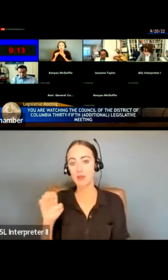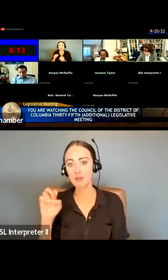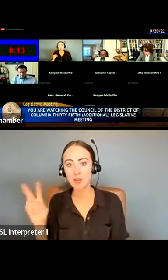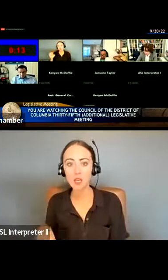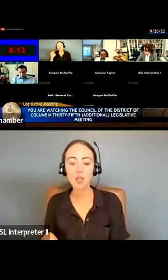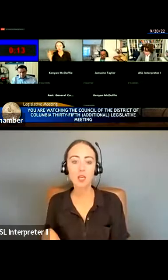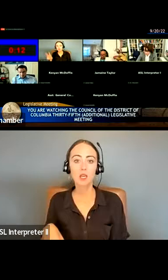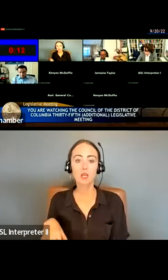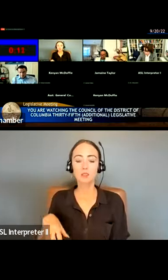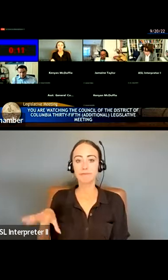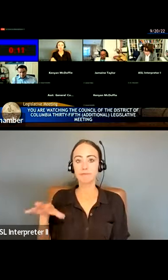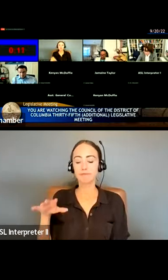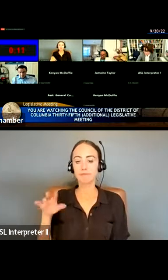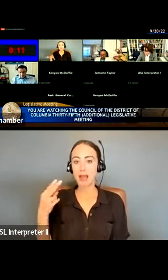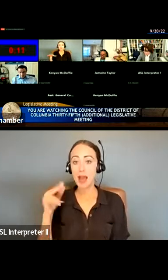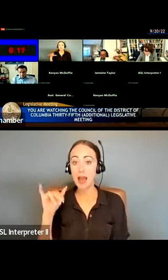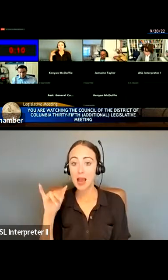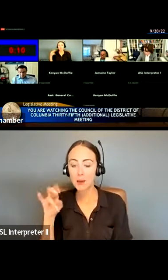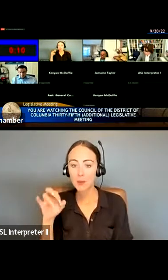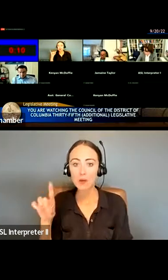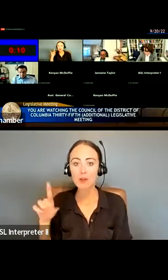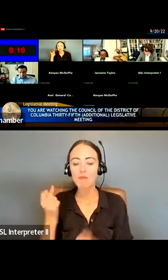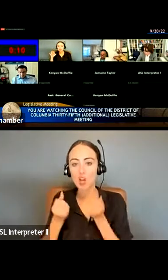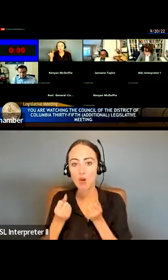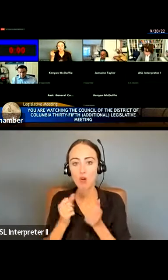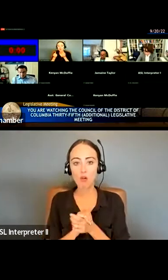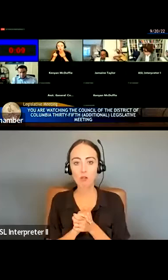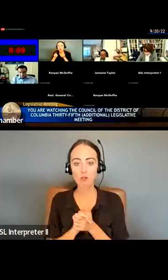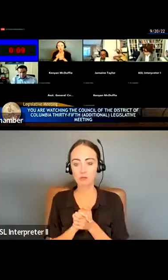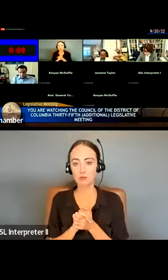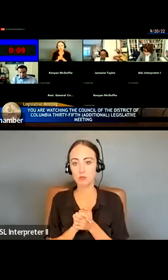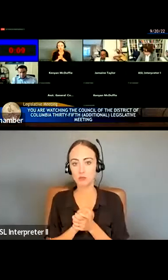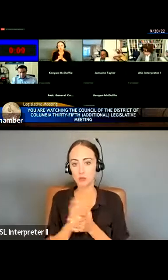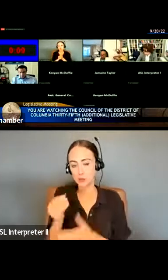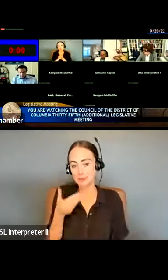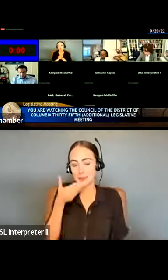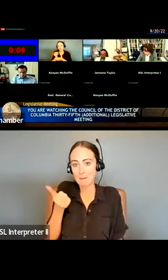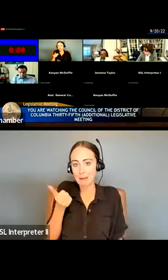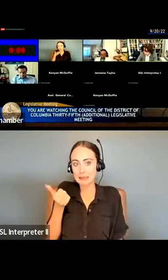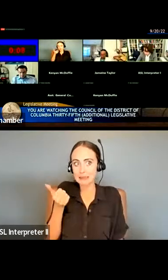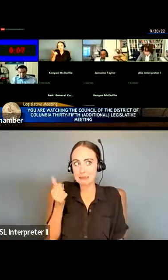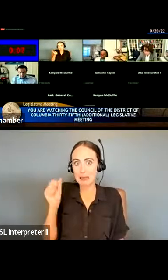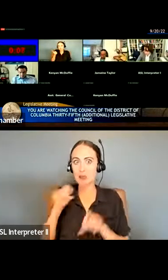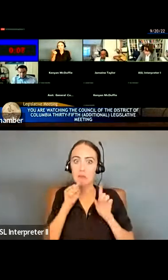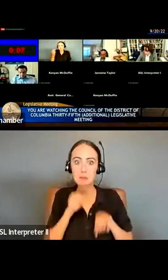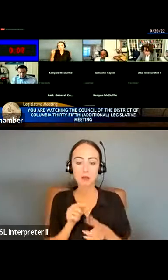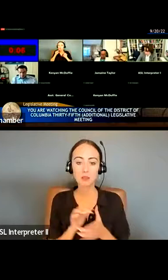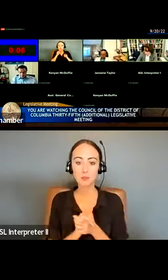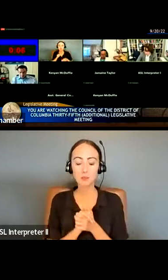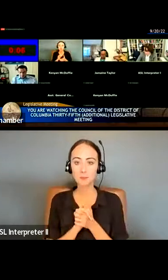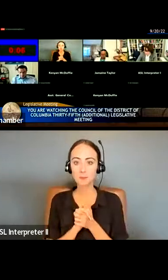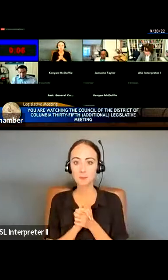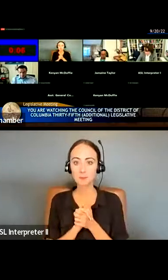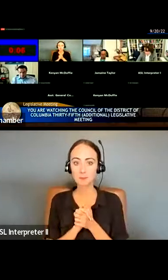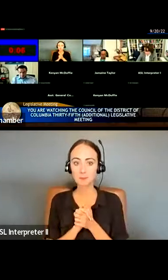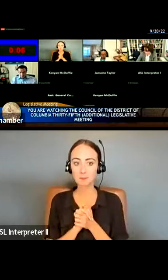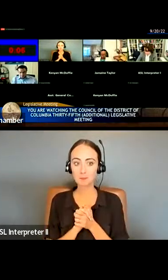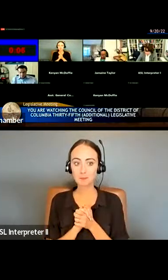hybrids. And so that's the best I can do on that one.